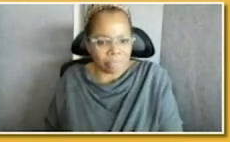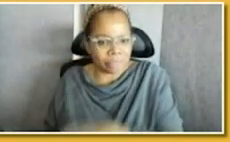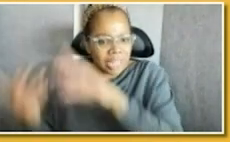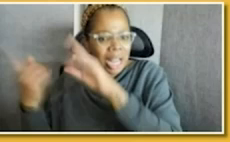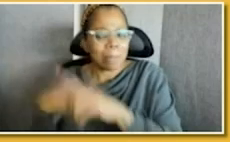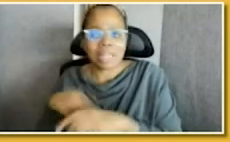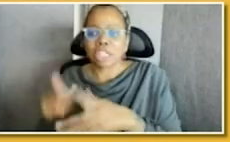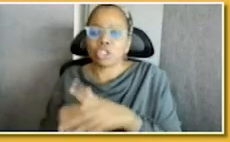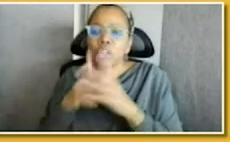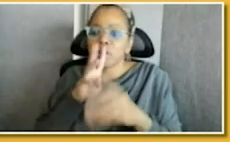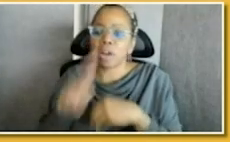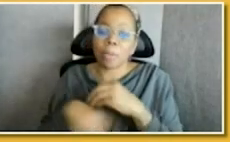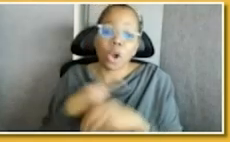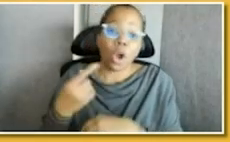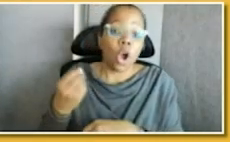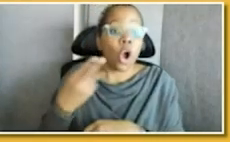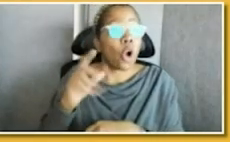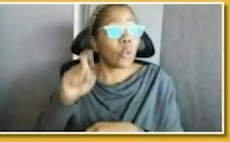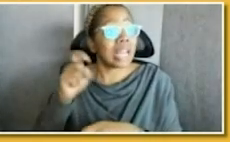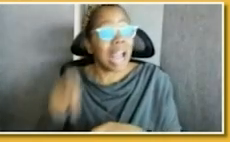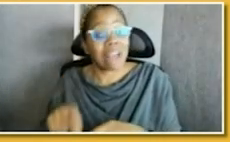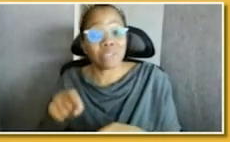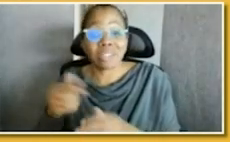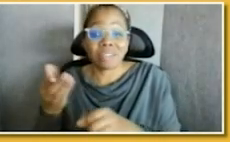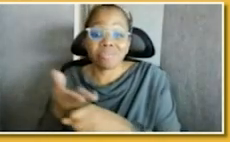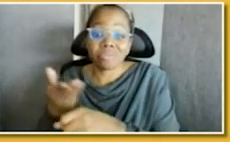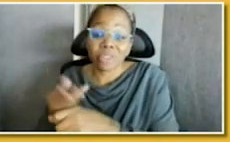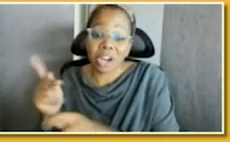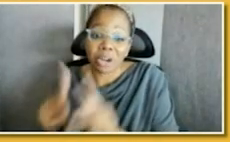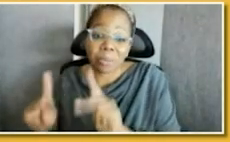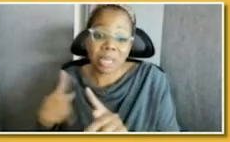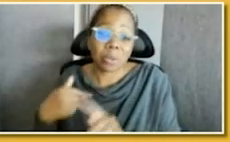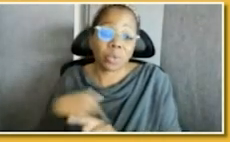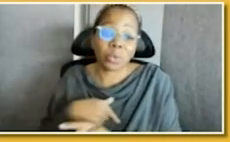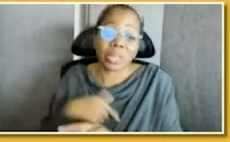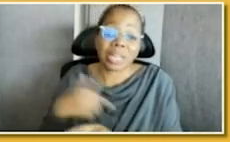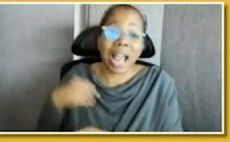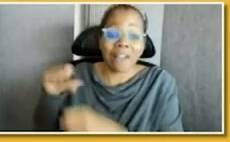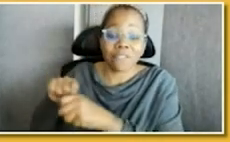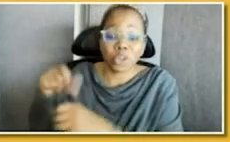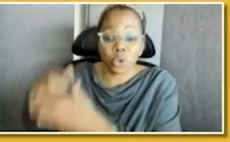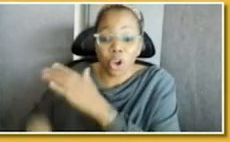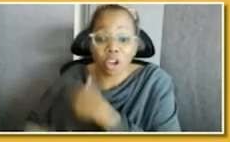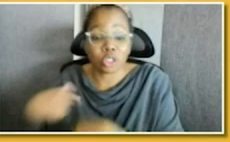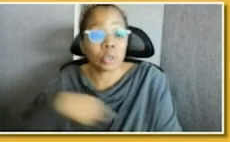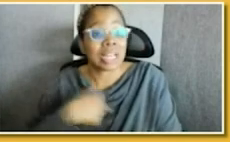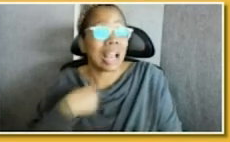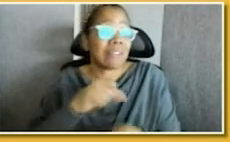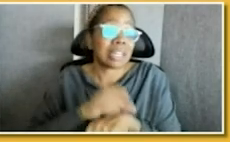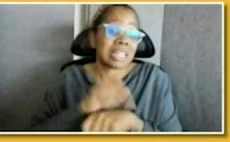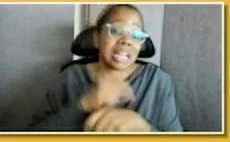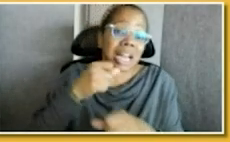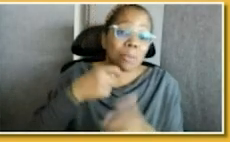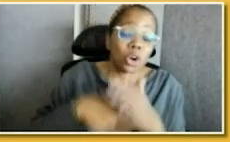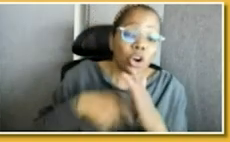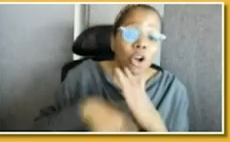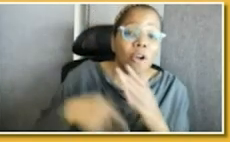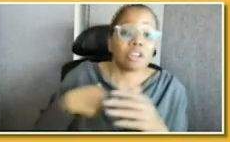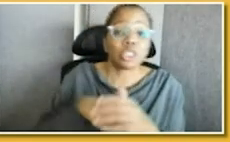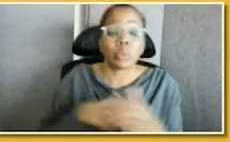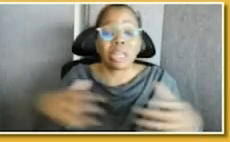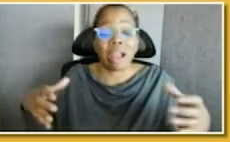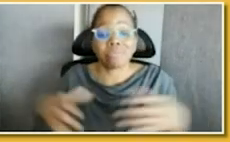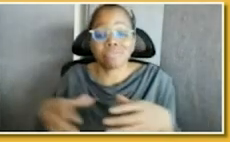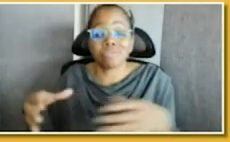have to get rid of people because we got fuel costs, we got labor costs, we got to consolidate facilities, we're going to close the